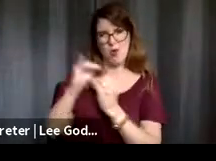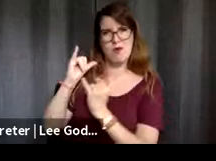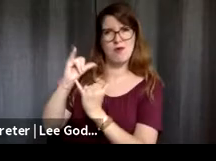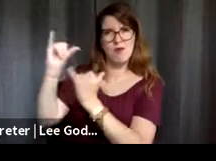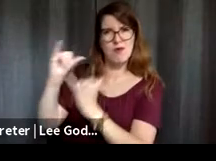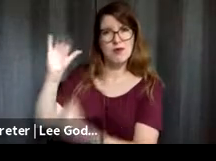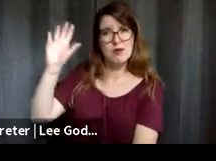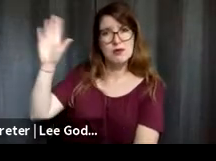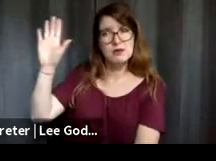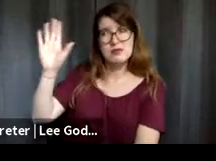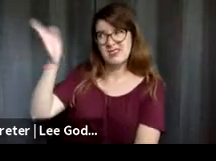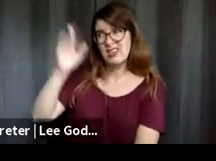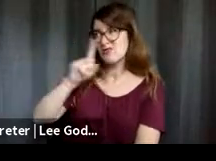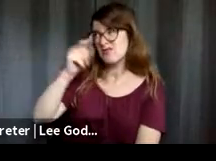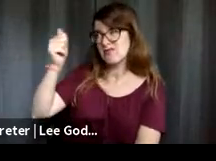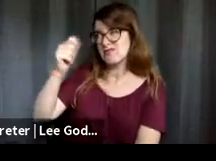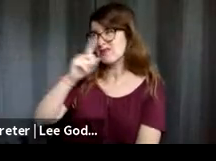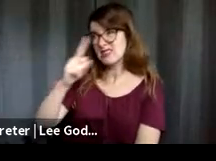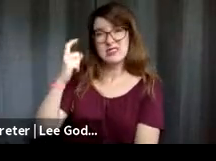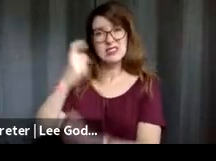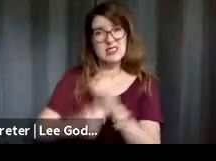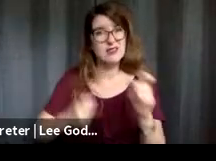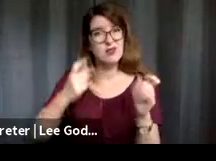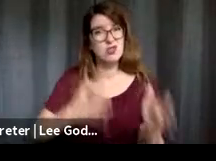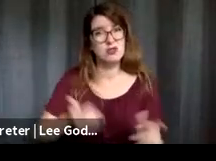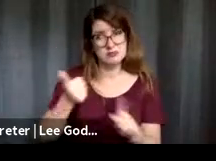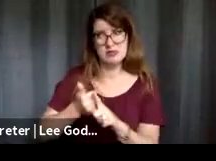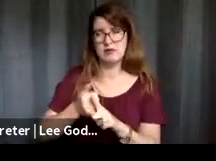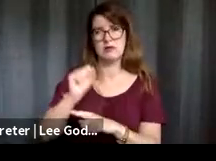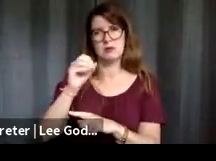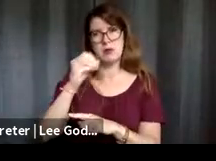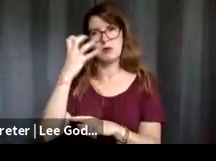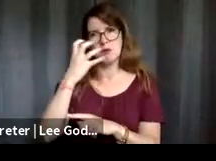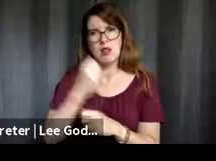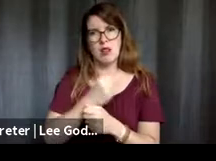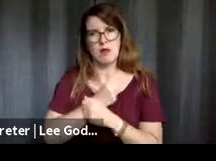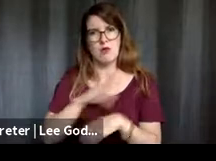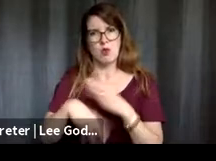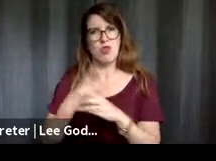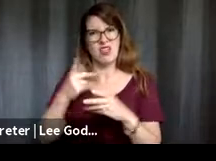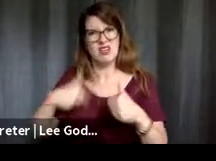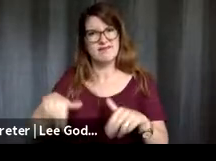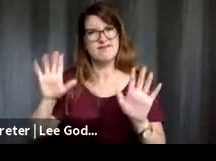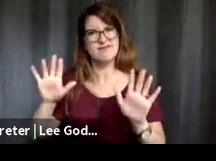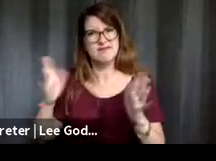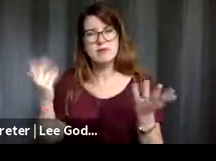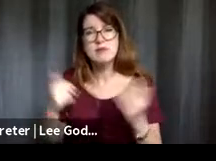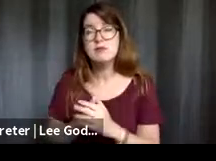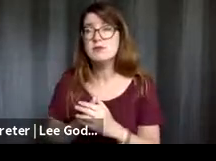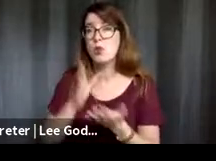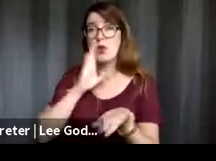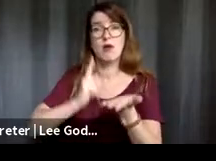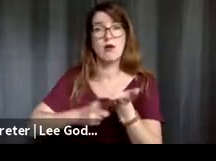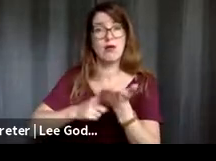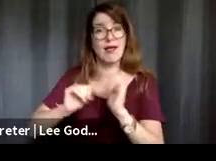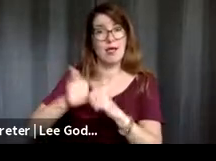at the core, is a giver. God so loved the world, he gave. And so we're going to talk about how God